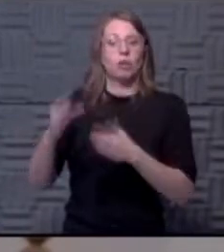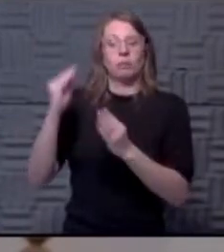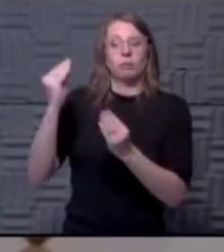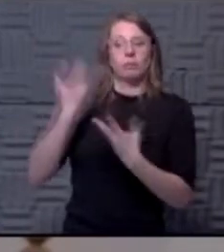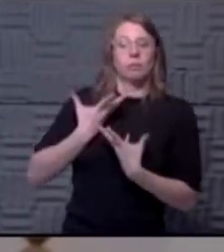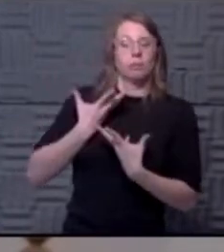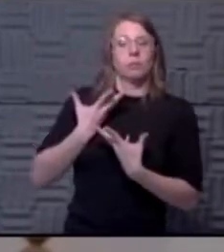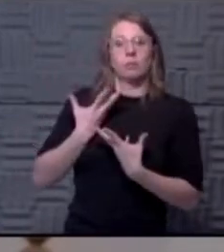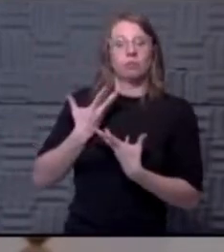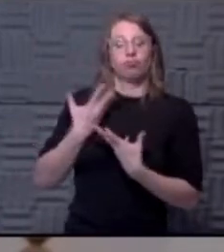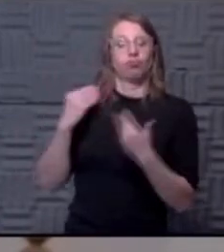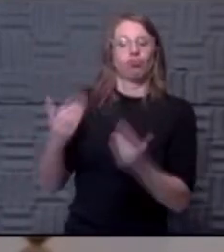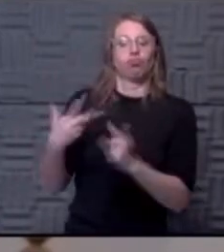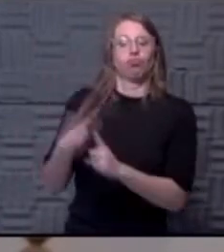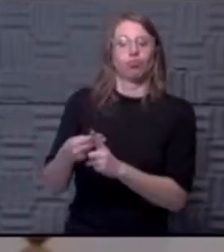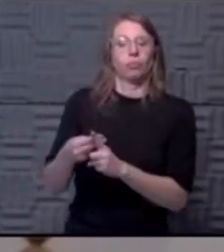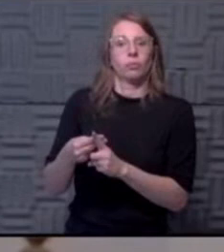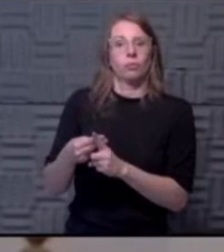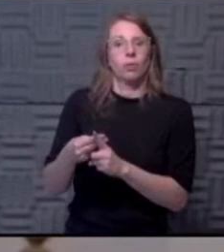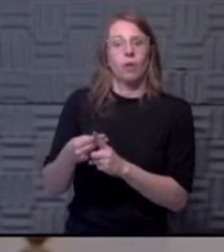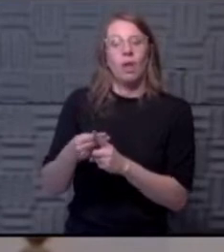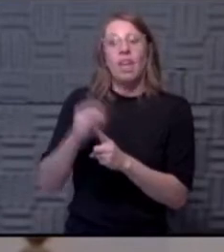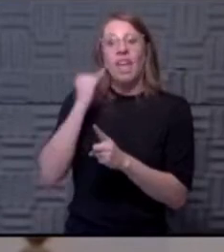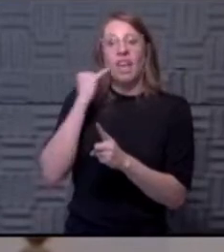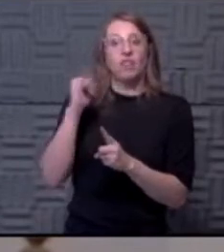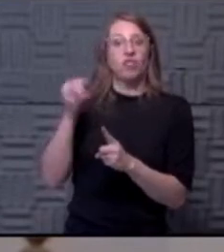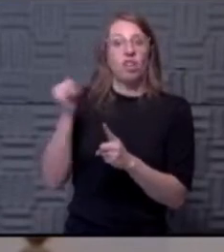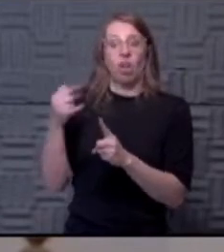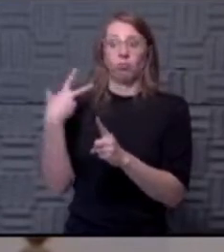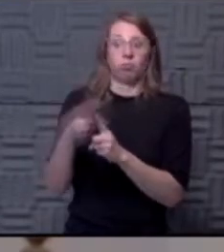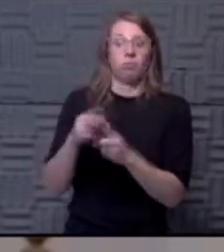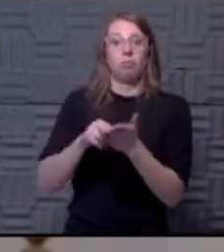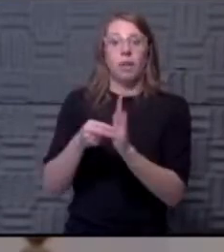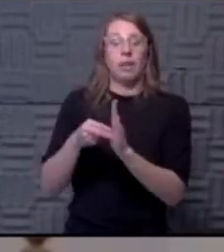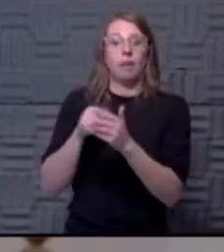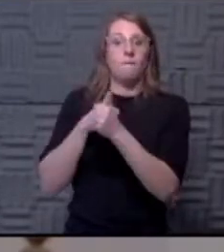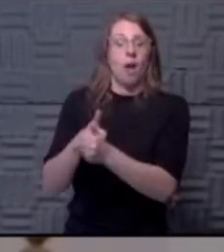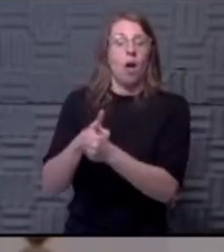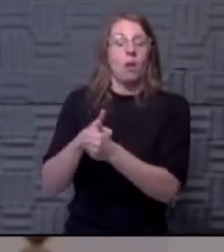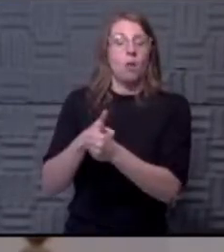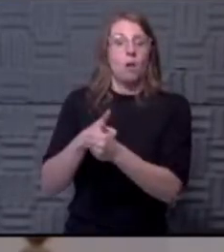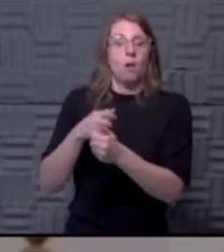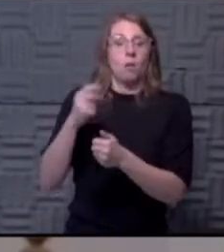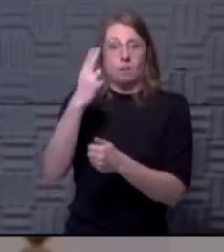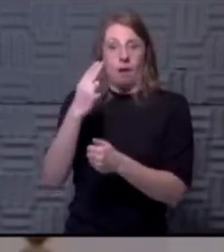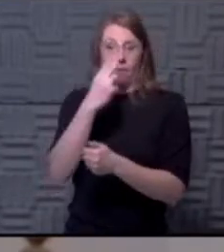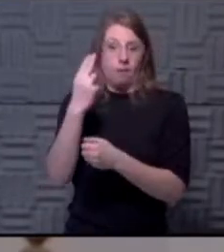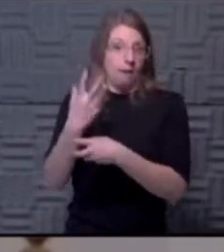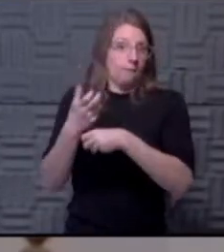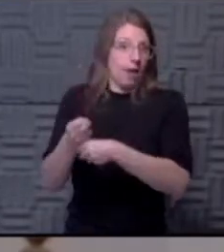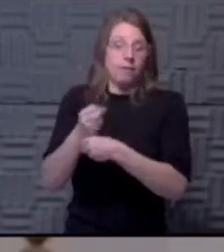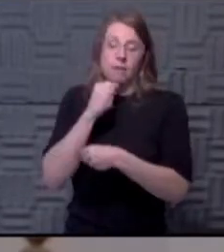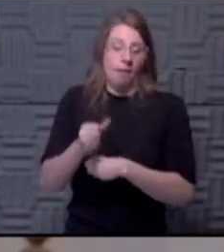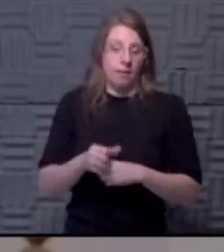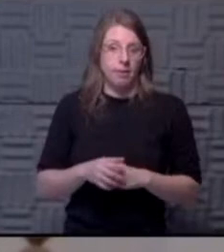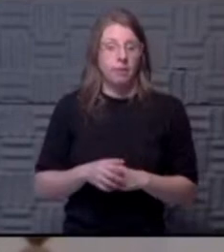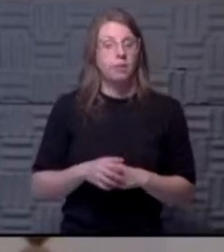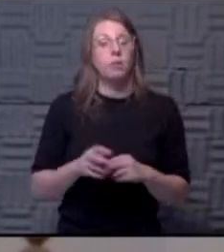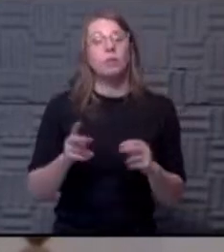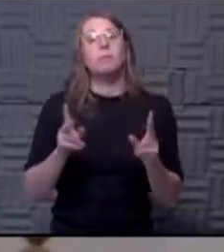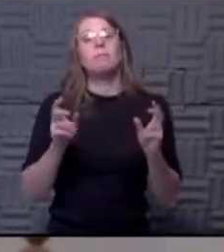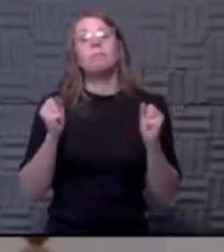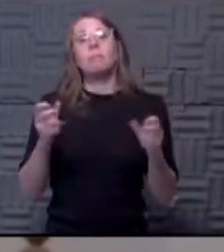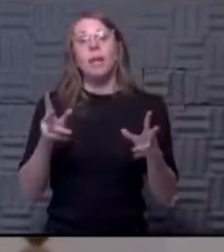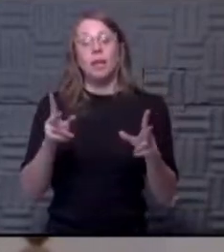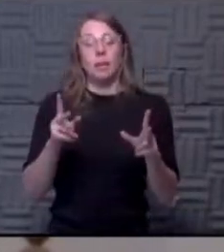be not in keeping with their Catholic faith. So when you look at a high majority of Catholic populations in